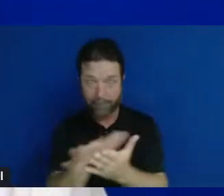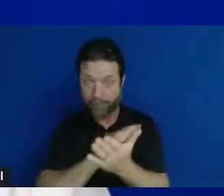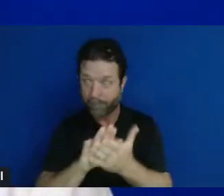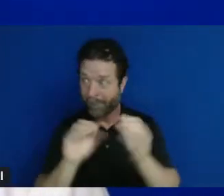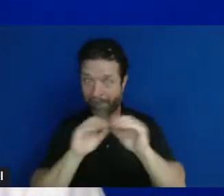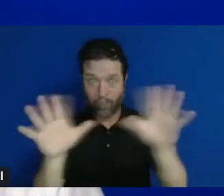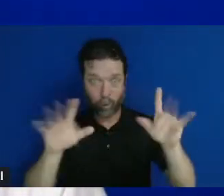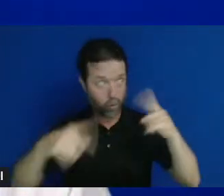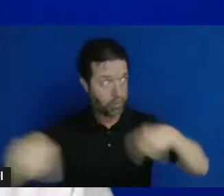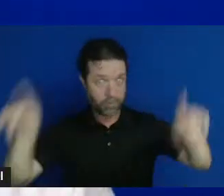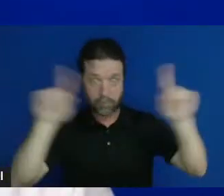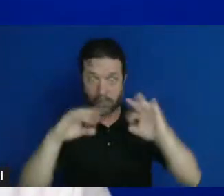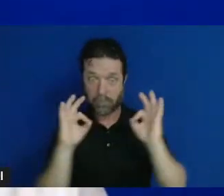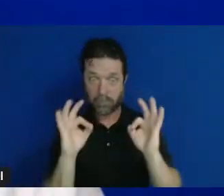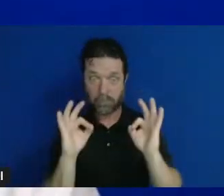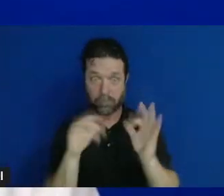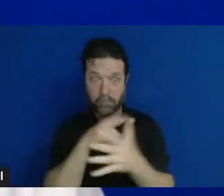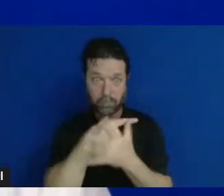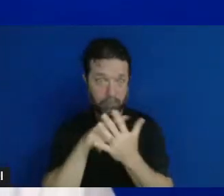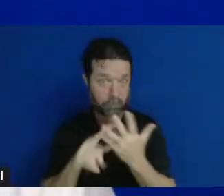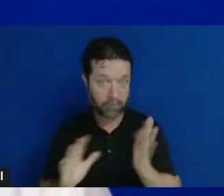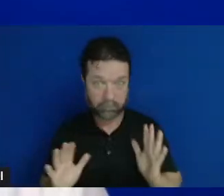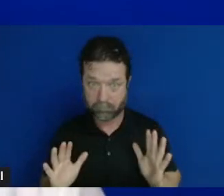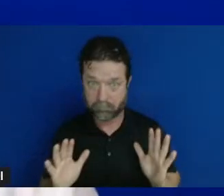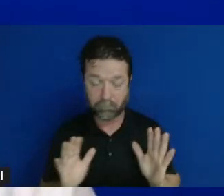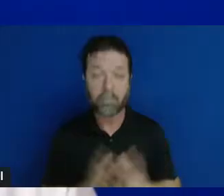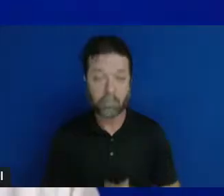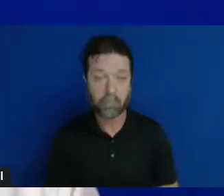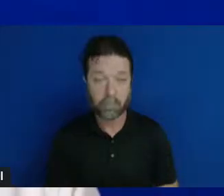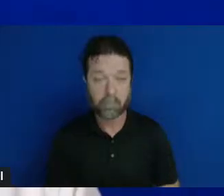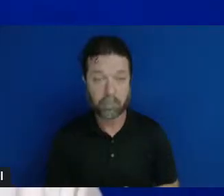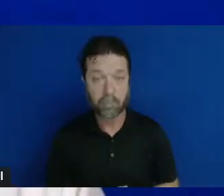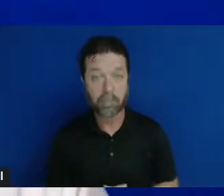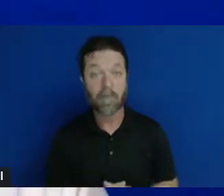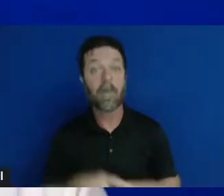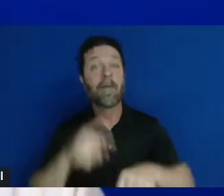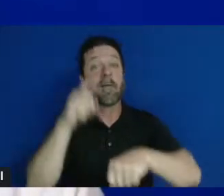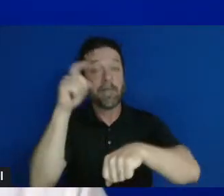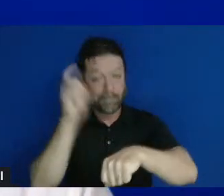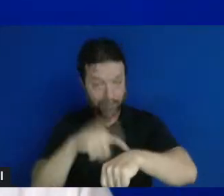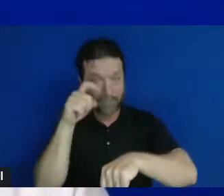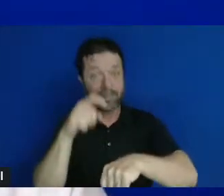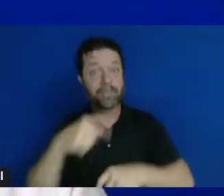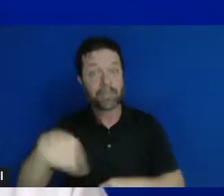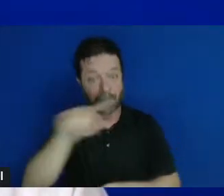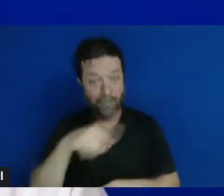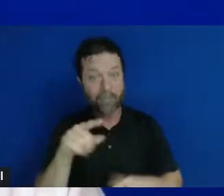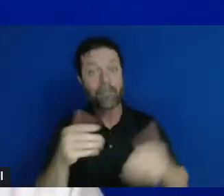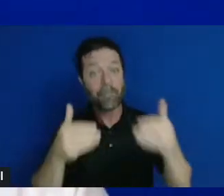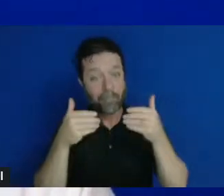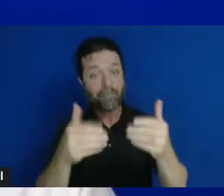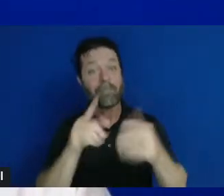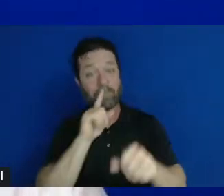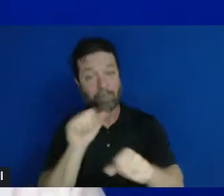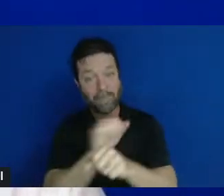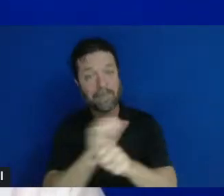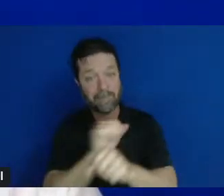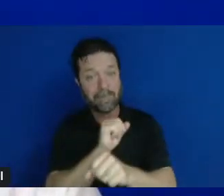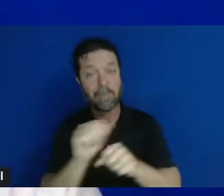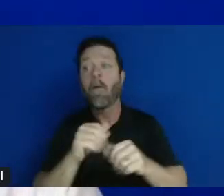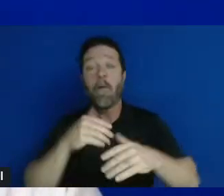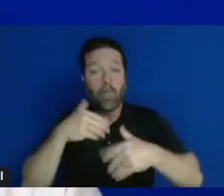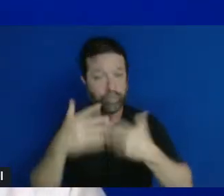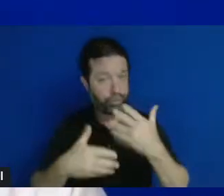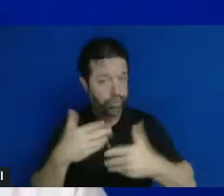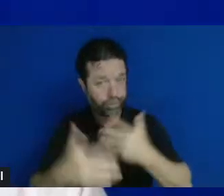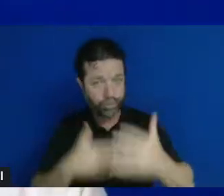and when you're going to do the actual process, take your time with the videos